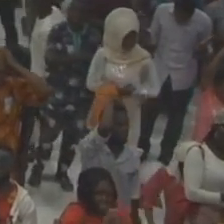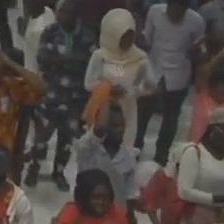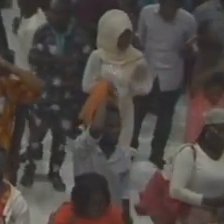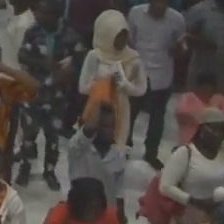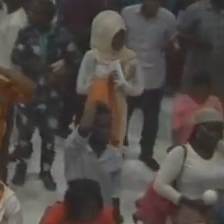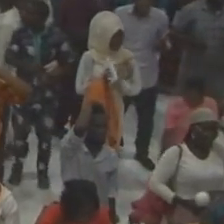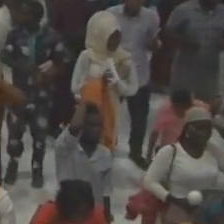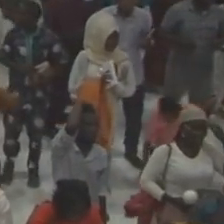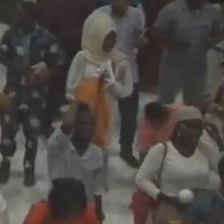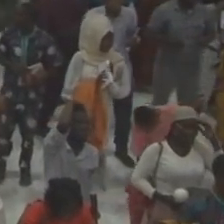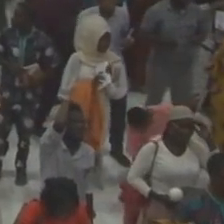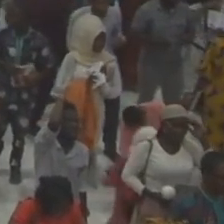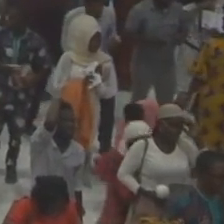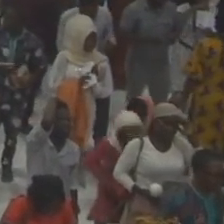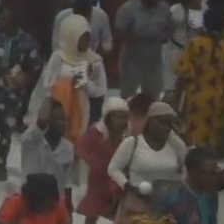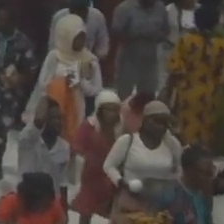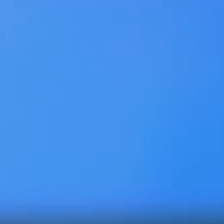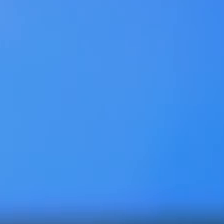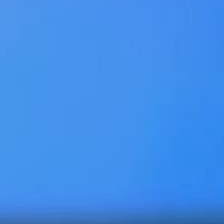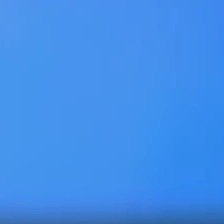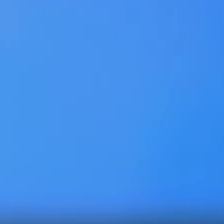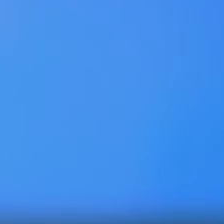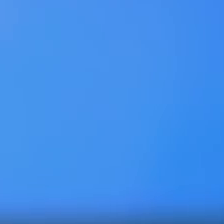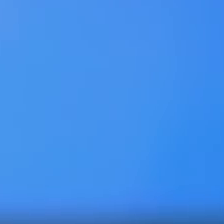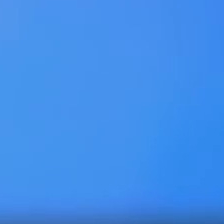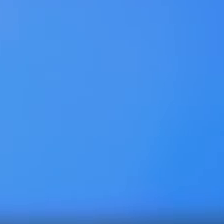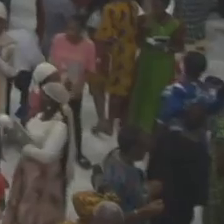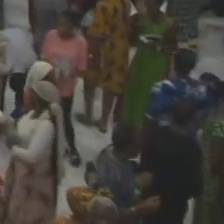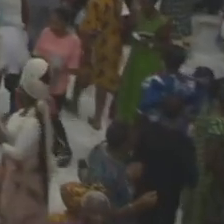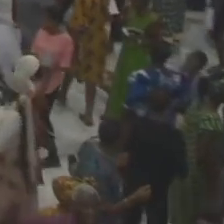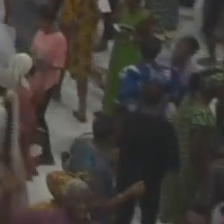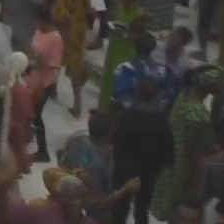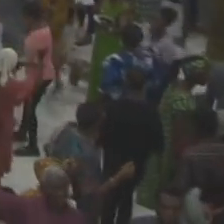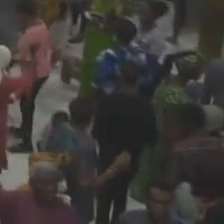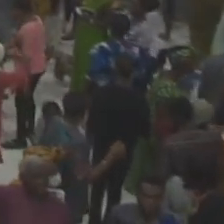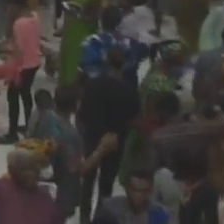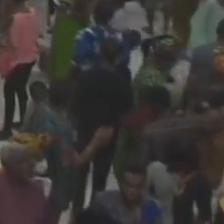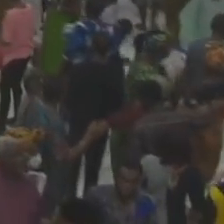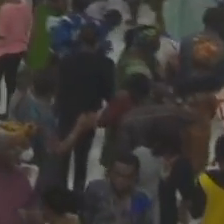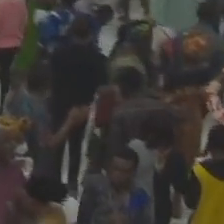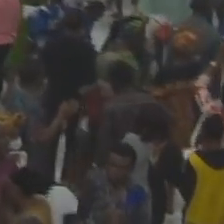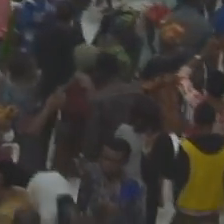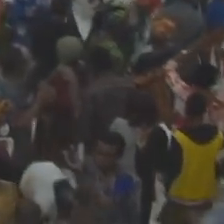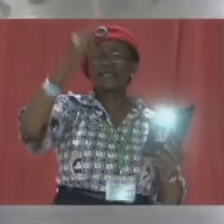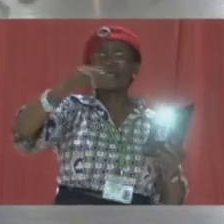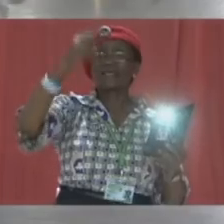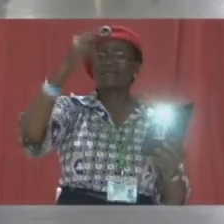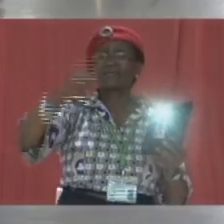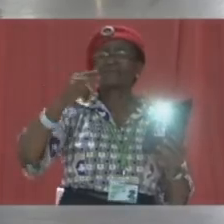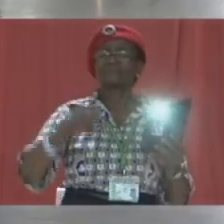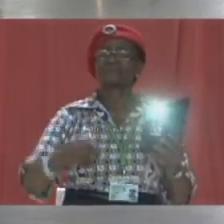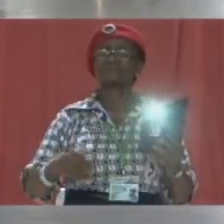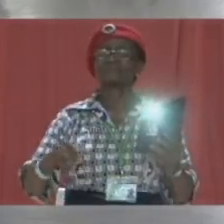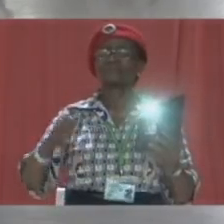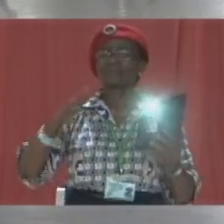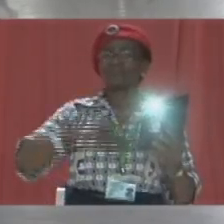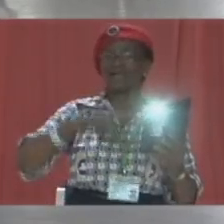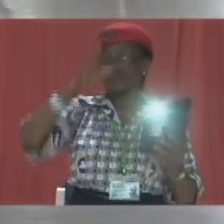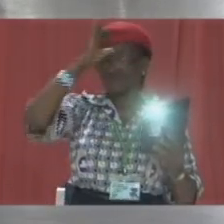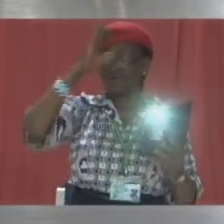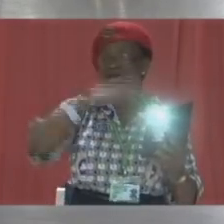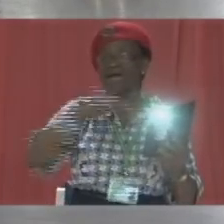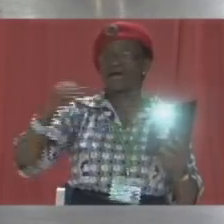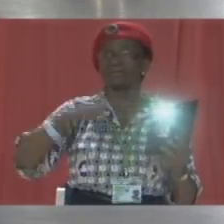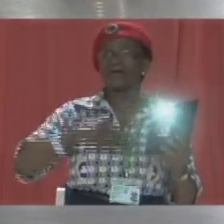Amen. Amen. Let someone shout hallelujah. Say hallelujah. My Father, my God.